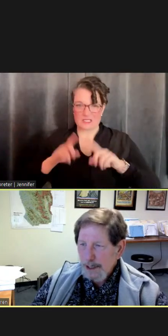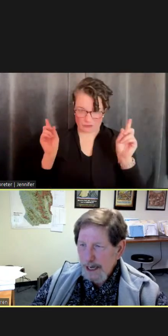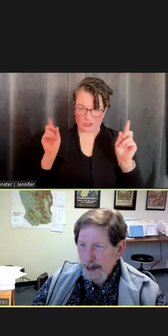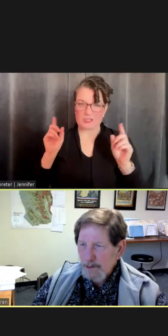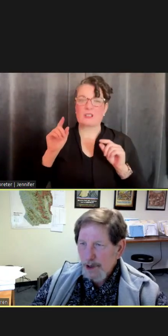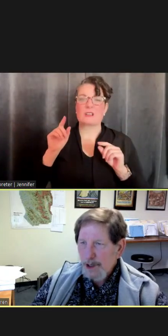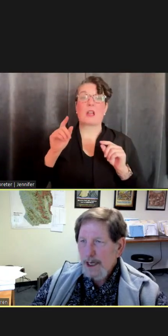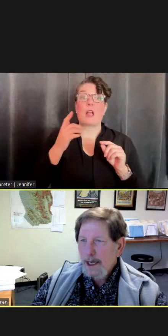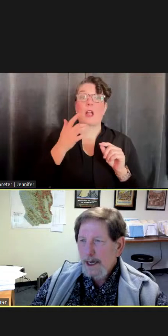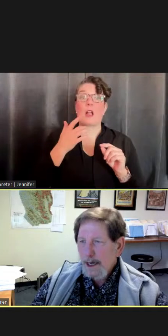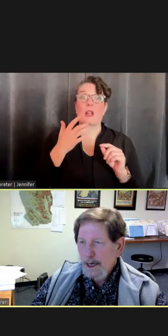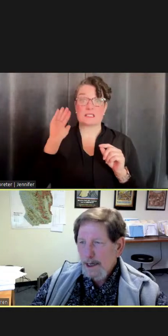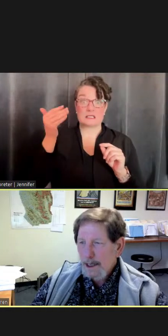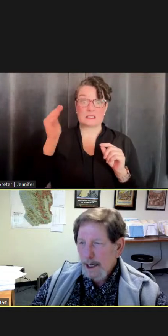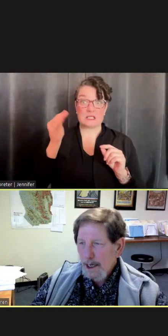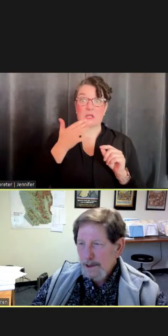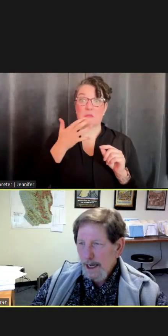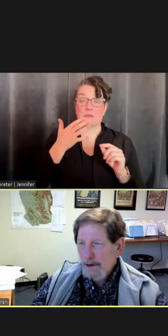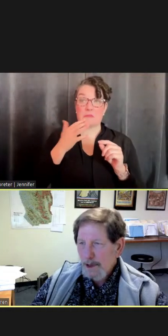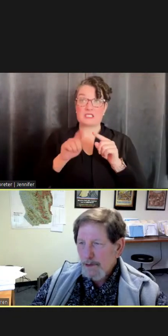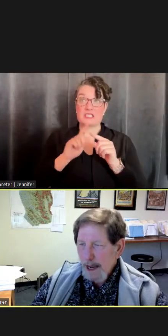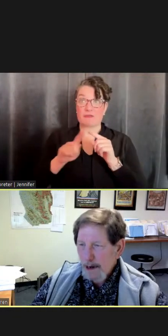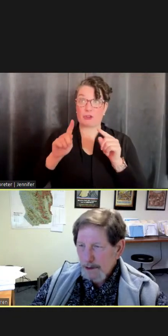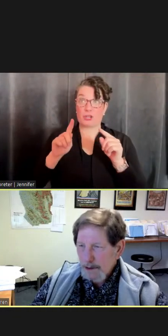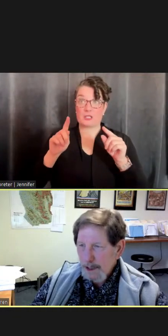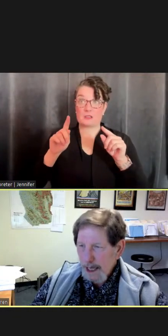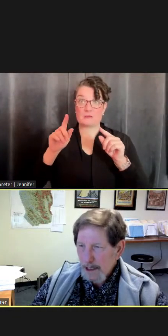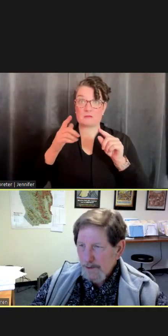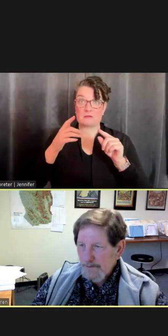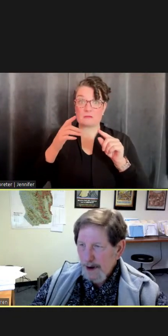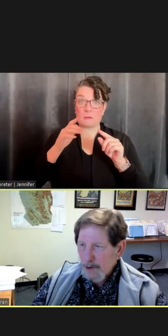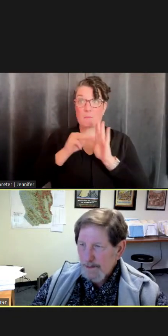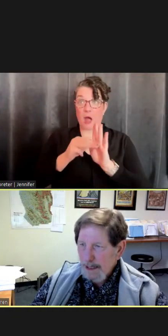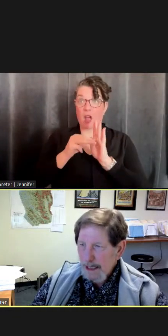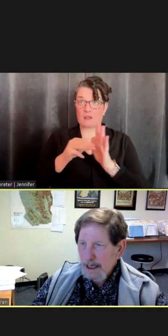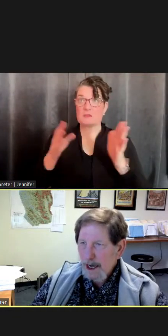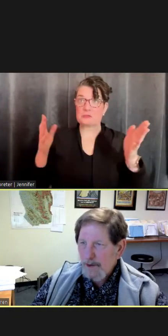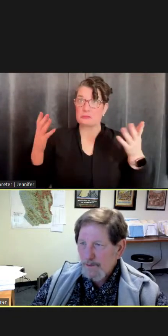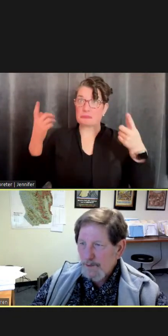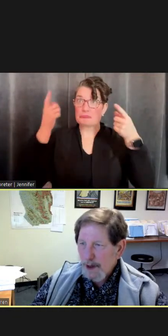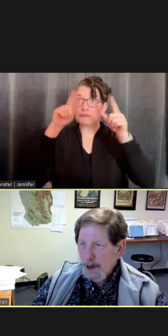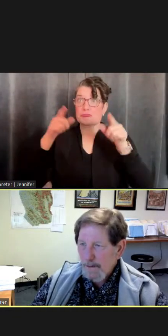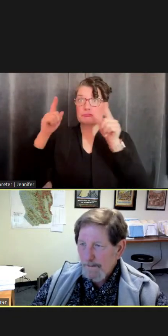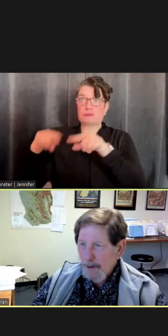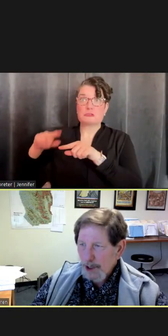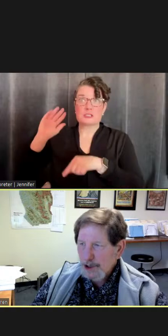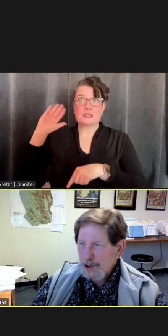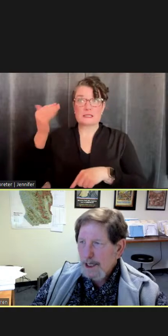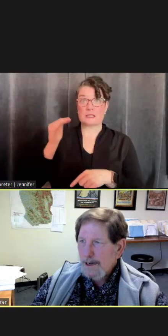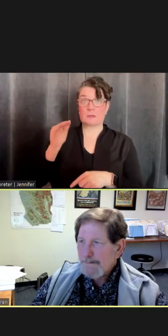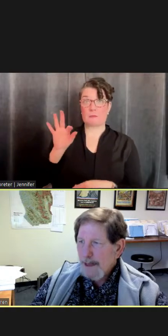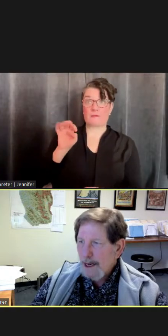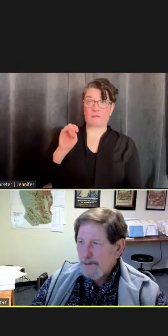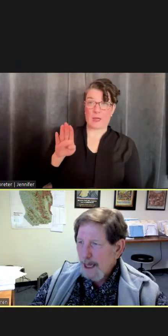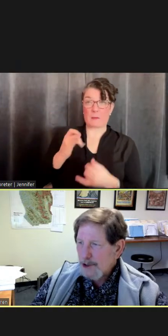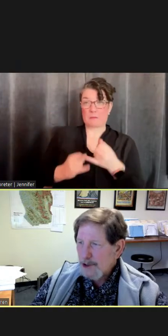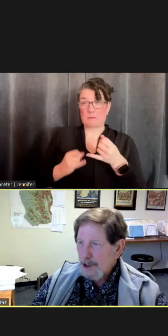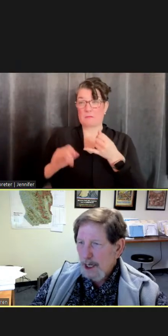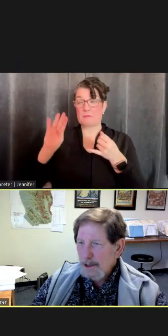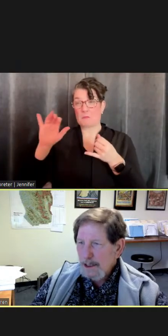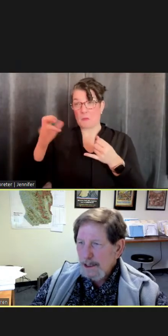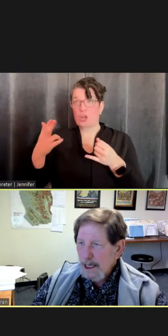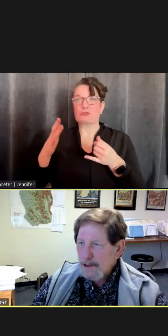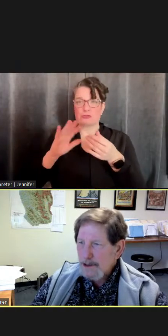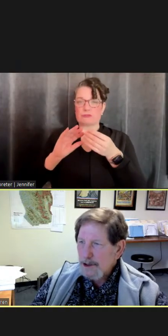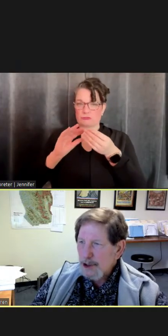converge going downward, down around the end of February, beginning of March. And that's